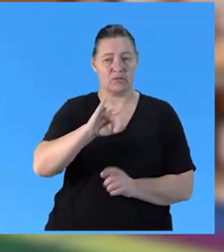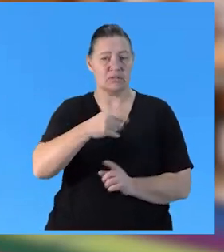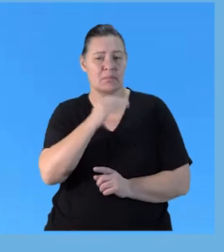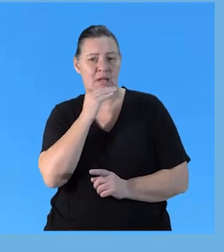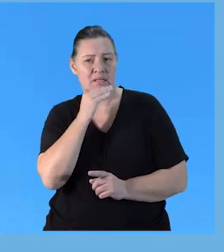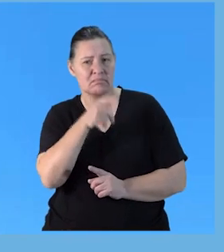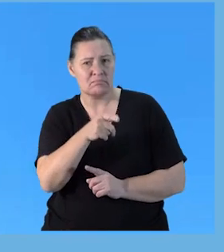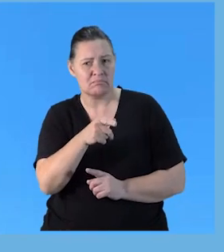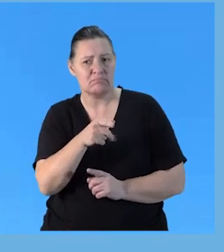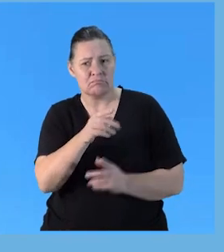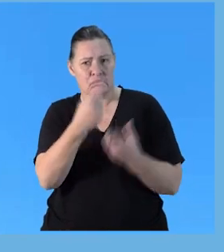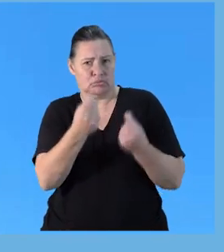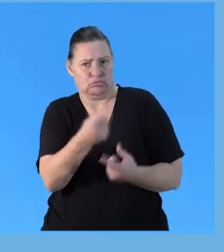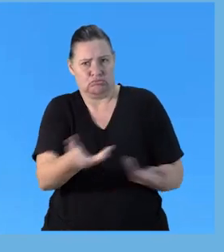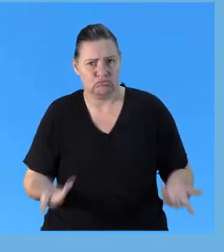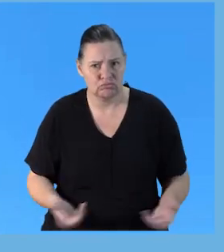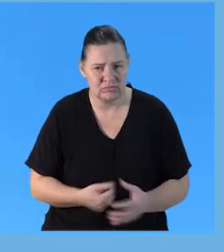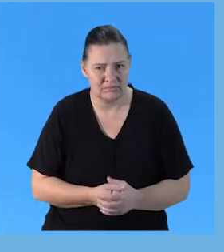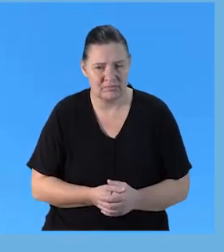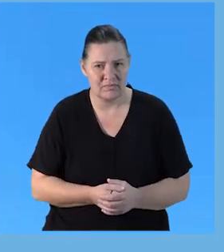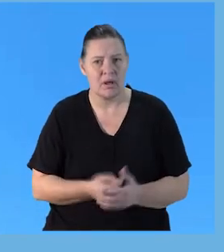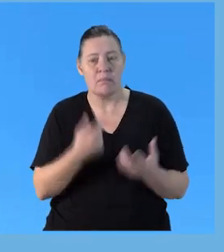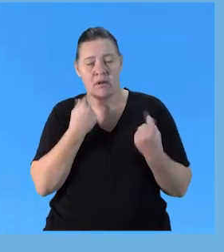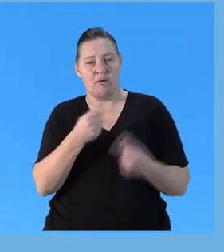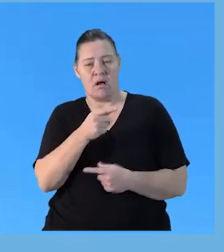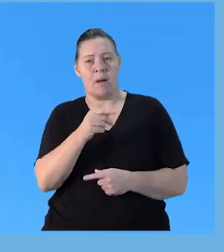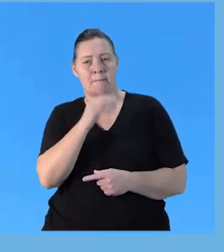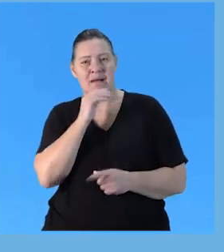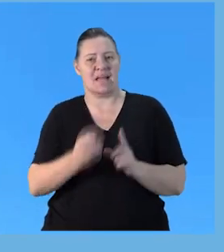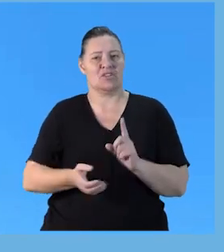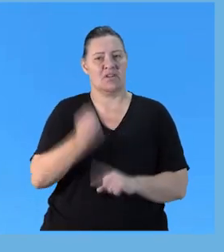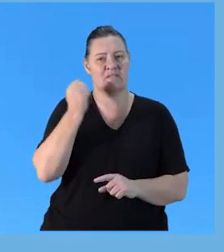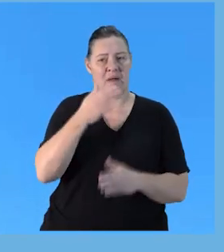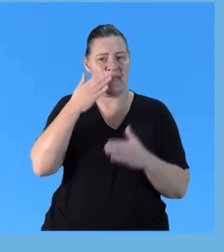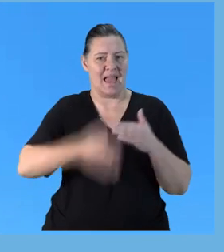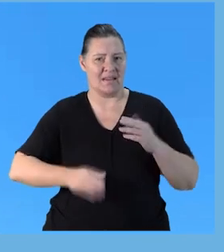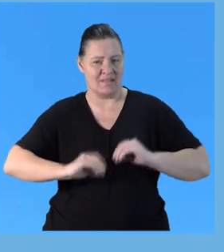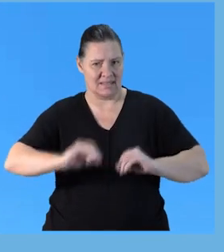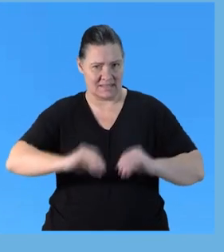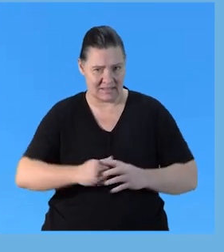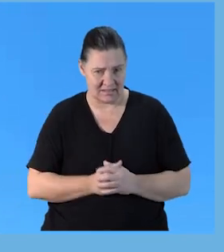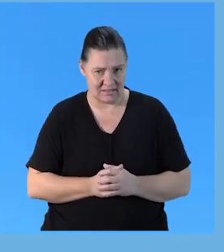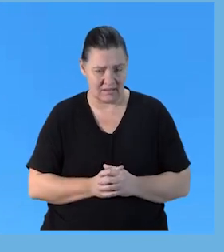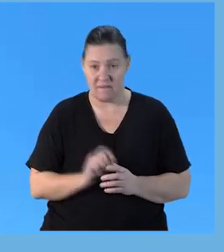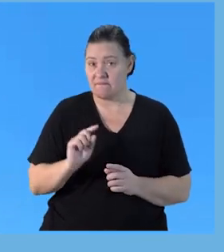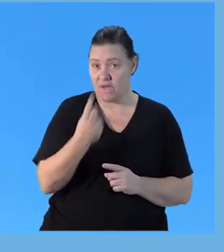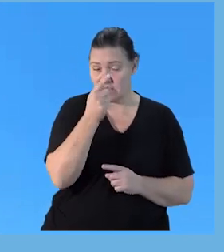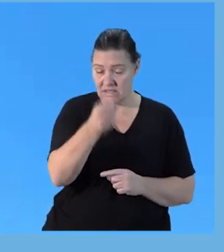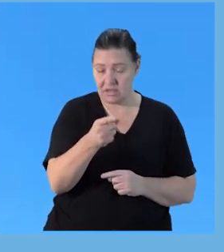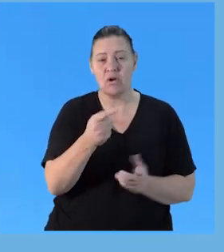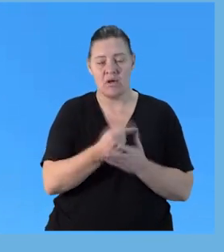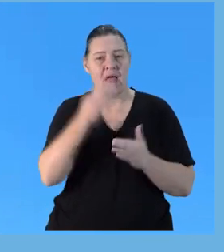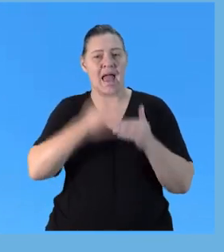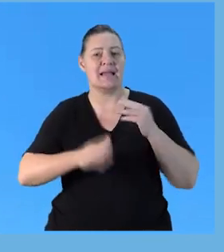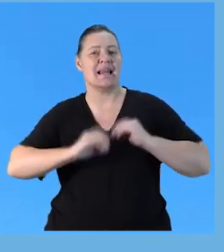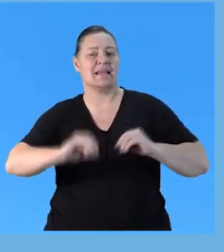question says, we need to complete the following table by drawing the symbols of each of the components listed. So we have a cell,